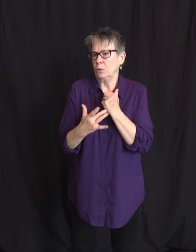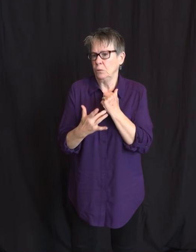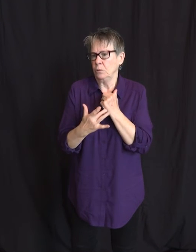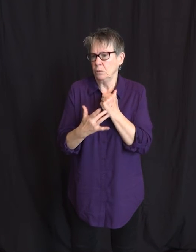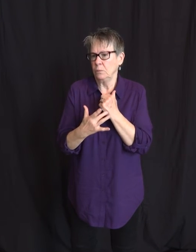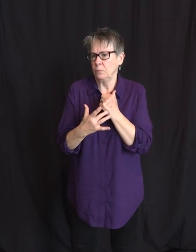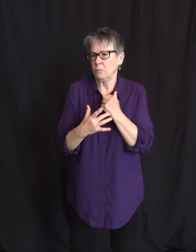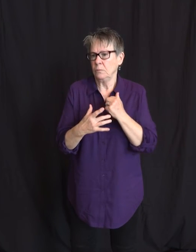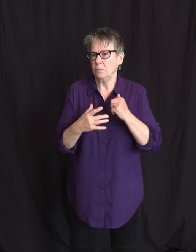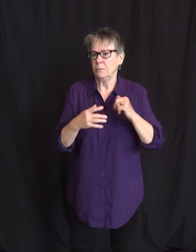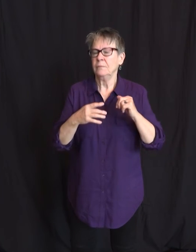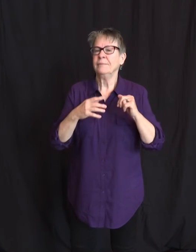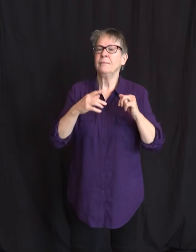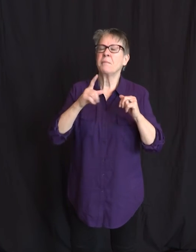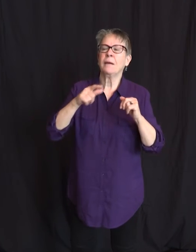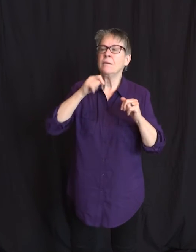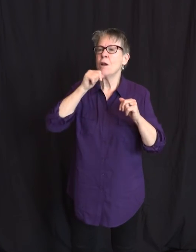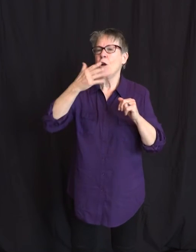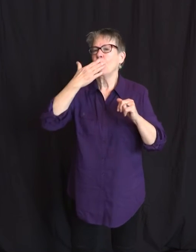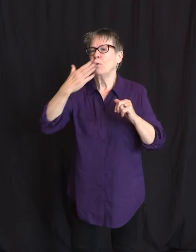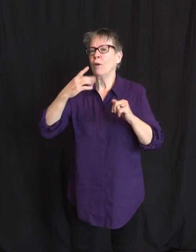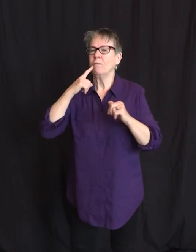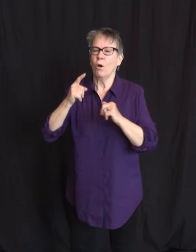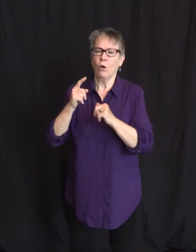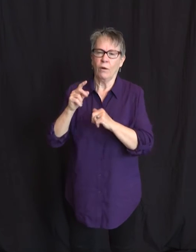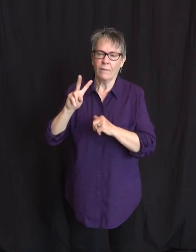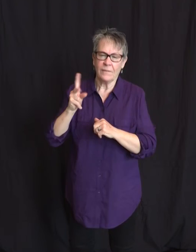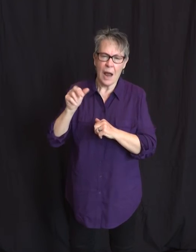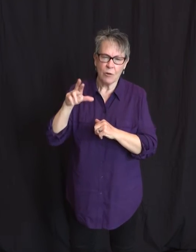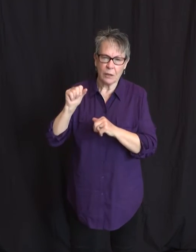per 100,000. Is that fair to say? Tom.